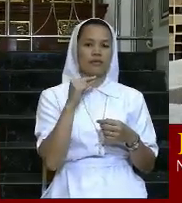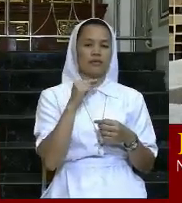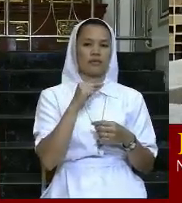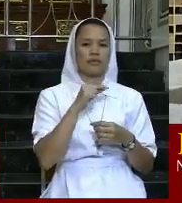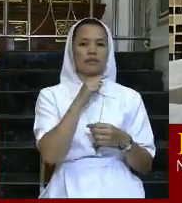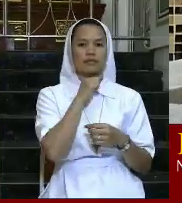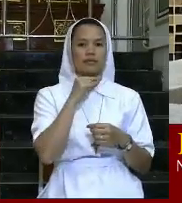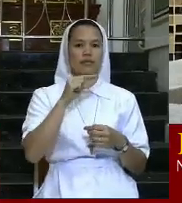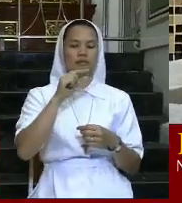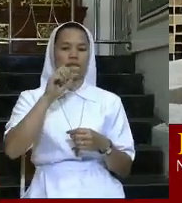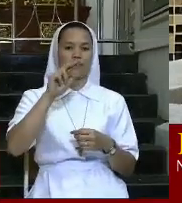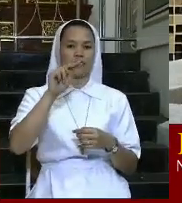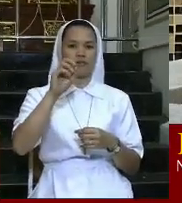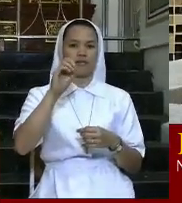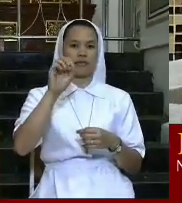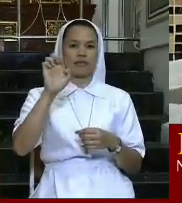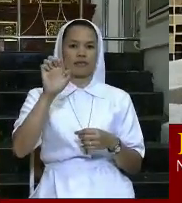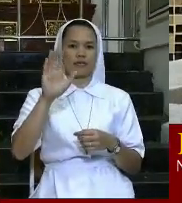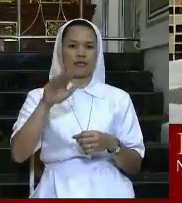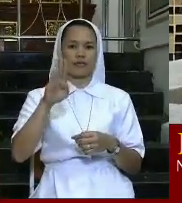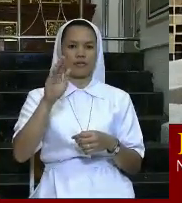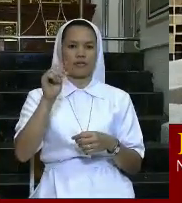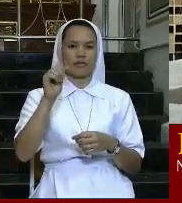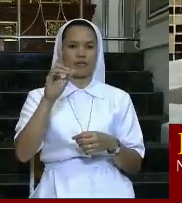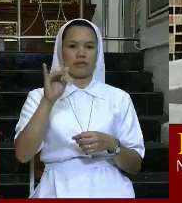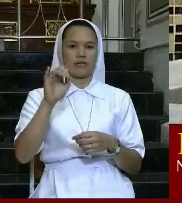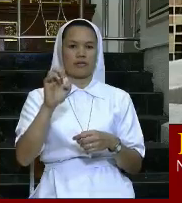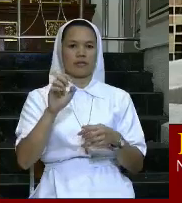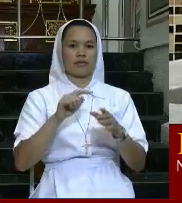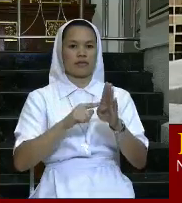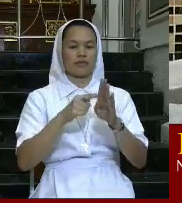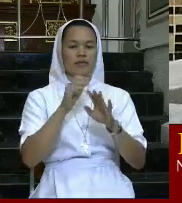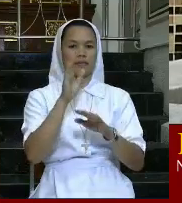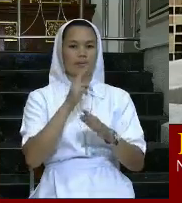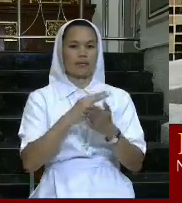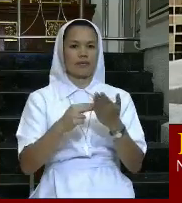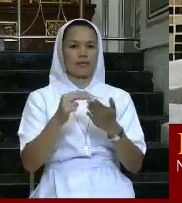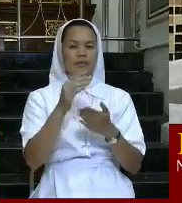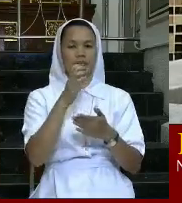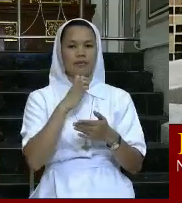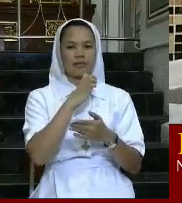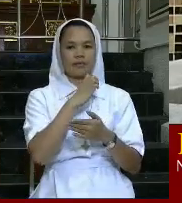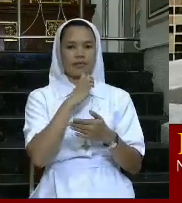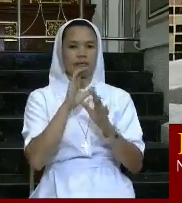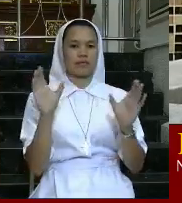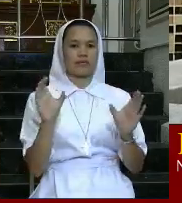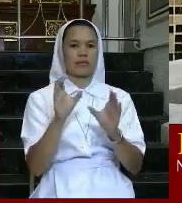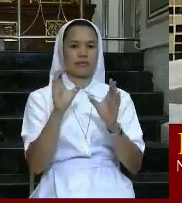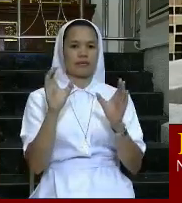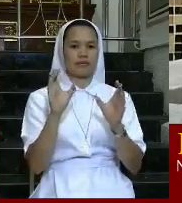Monsignor Nuepi Badiola. Please stand as we begin our Holy Eucharistic celebration.